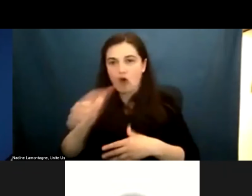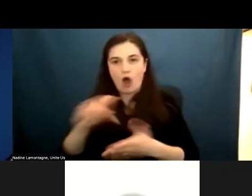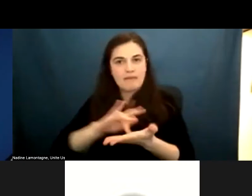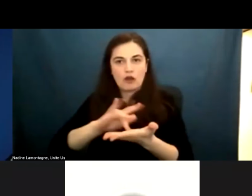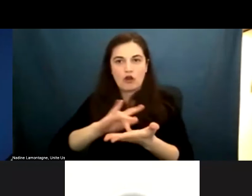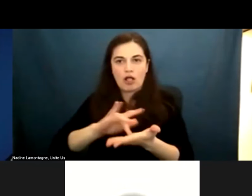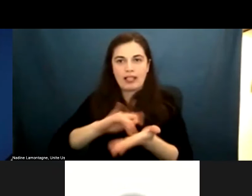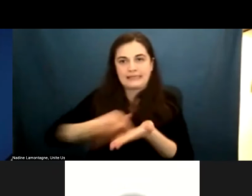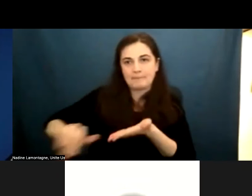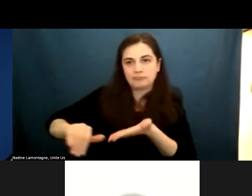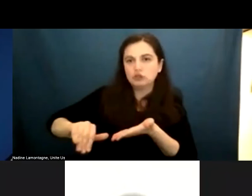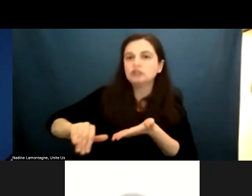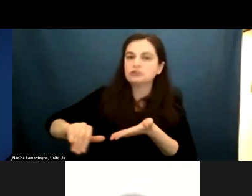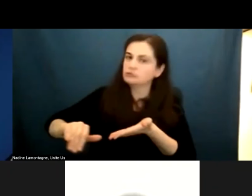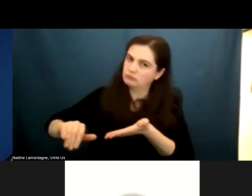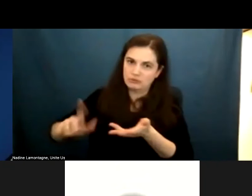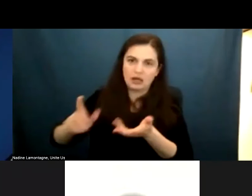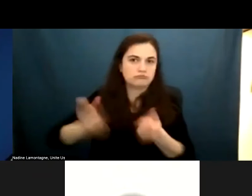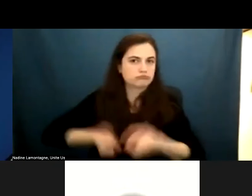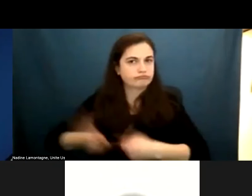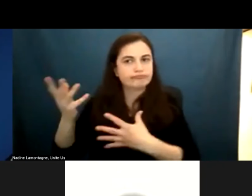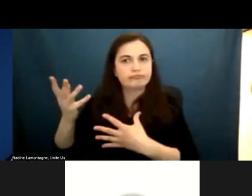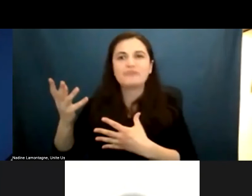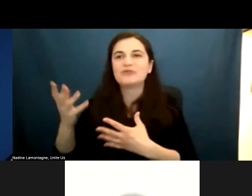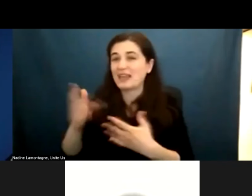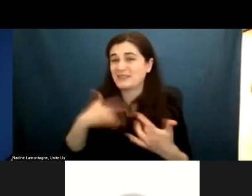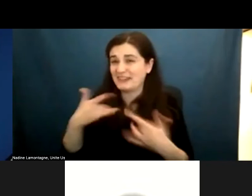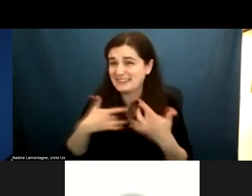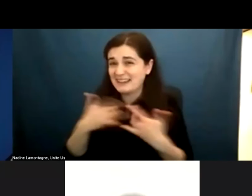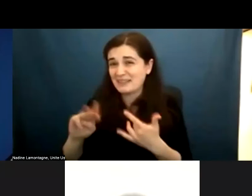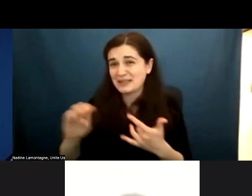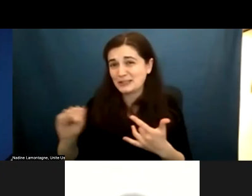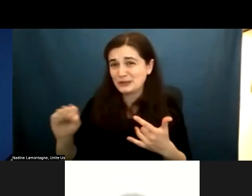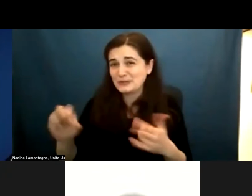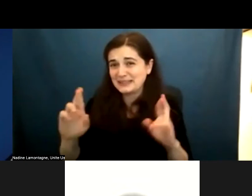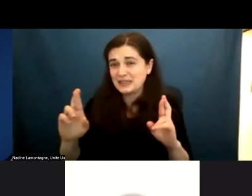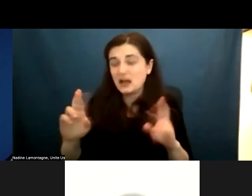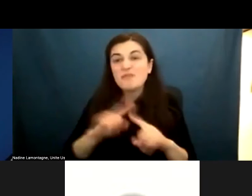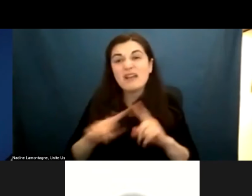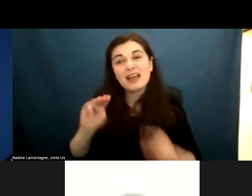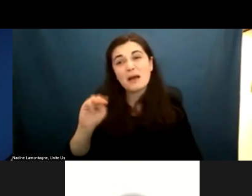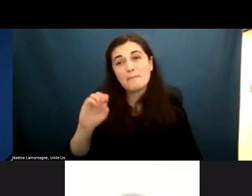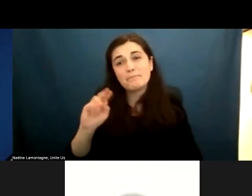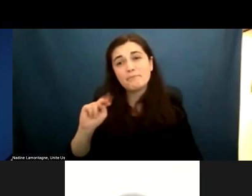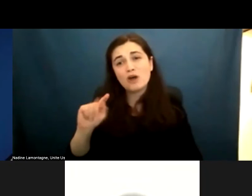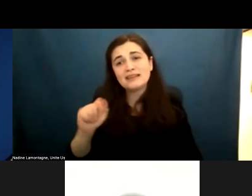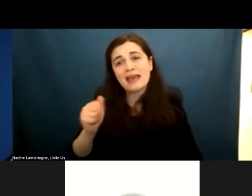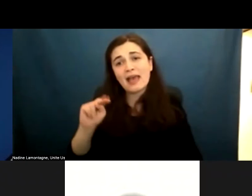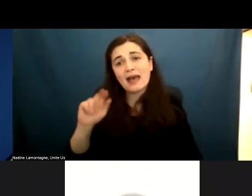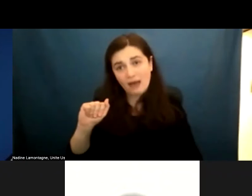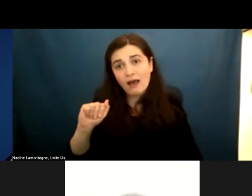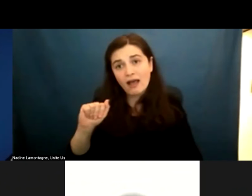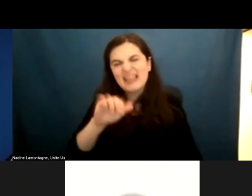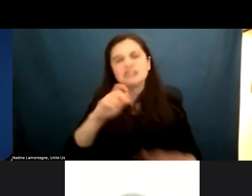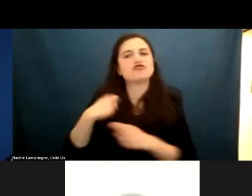at going on offense this year, and we're excited about that. But states like Montana have traditionally been states